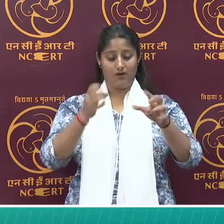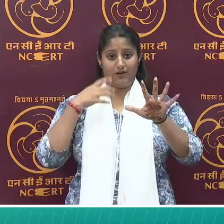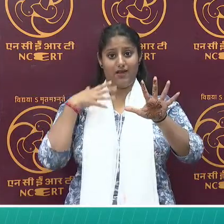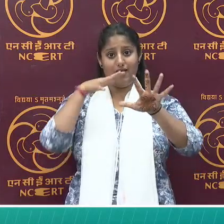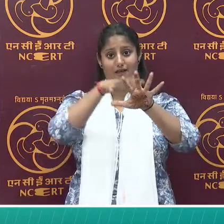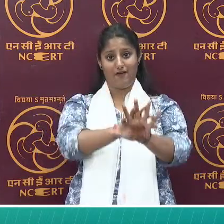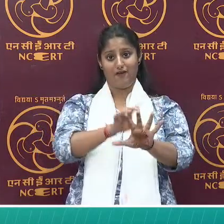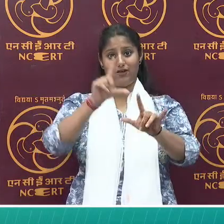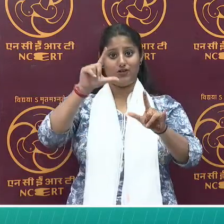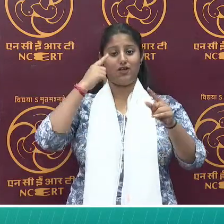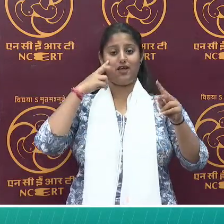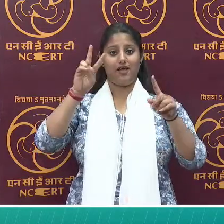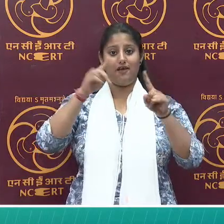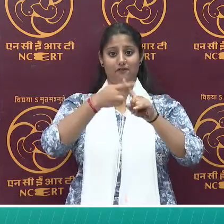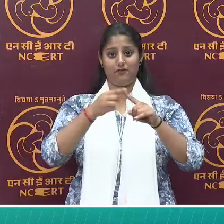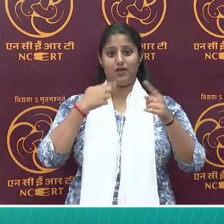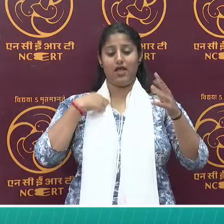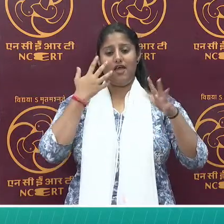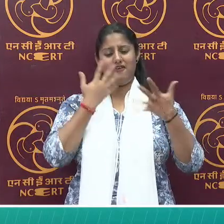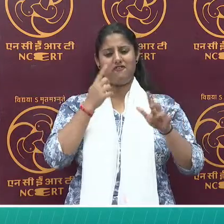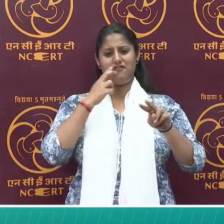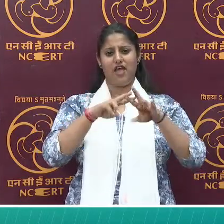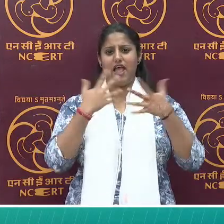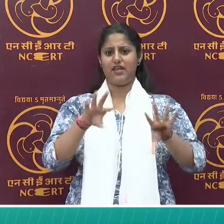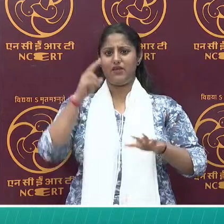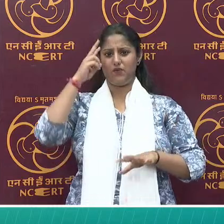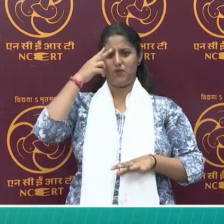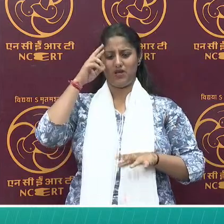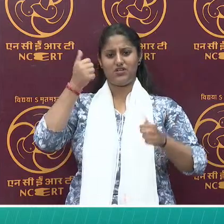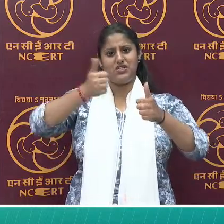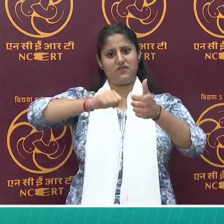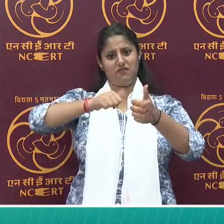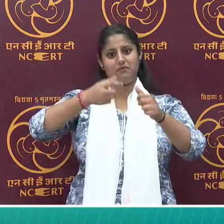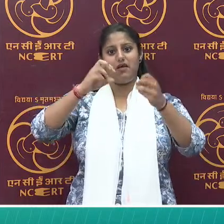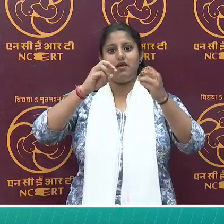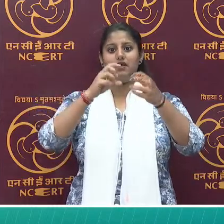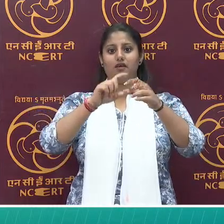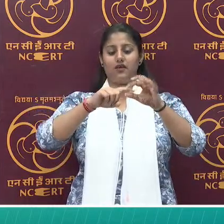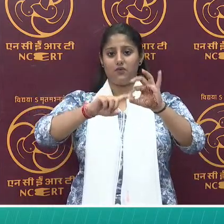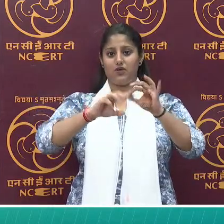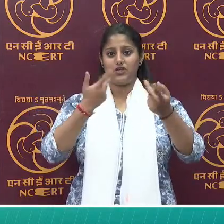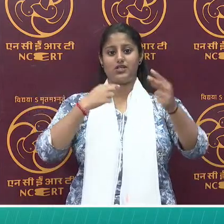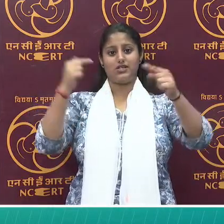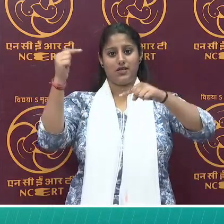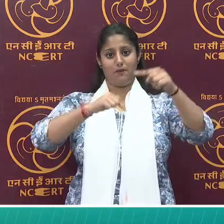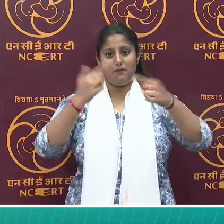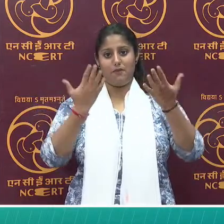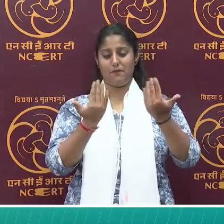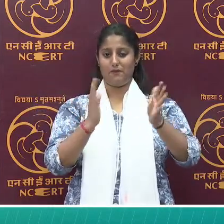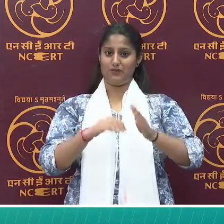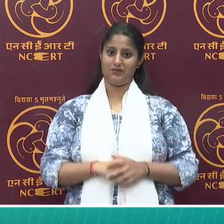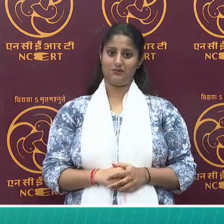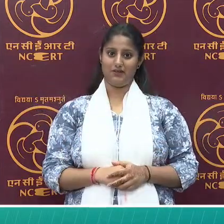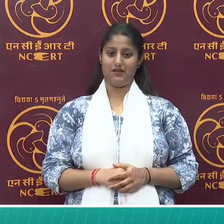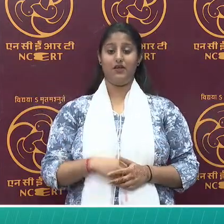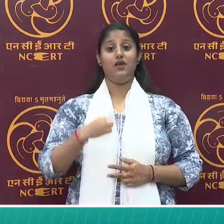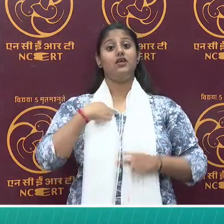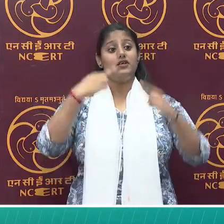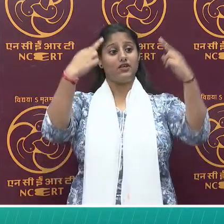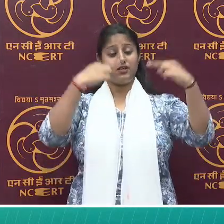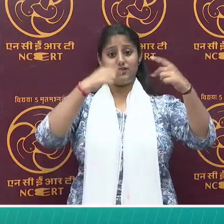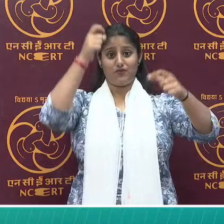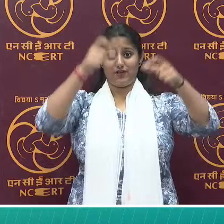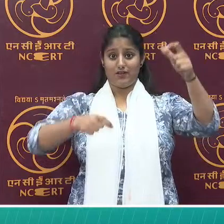you just need to drop in your queries, questions, feedback in our live comment section. So dear viewers,